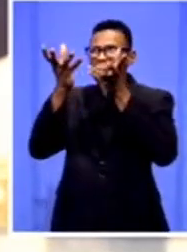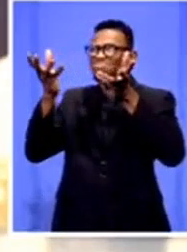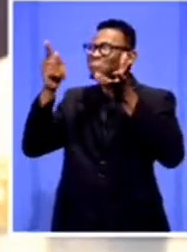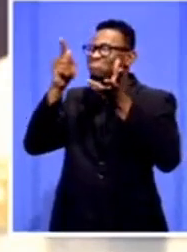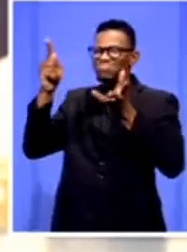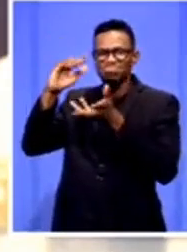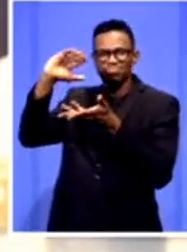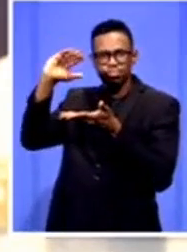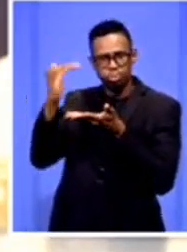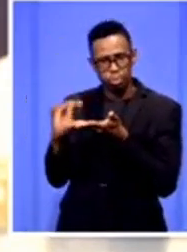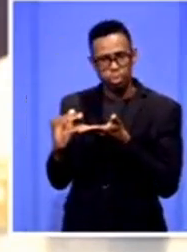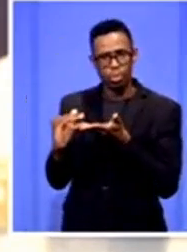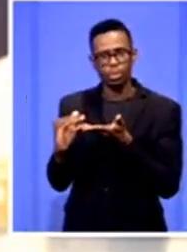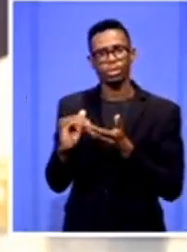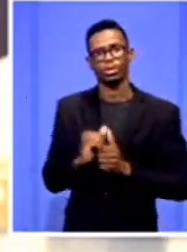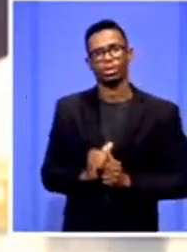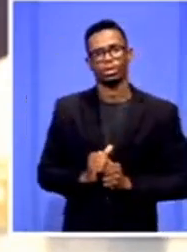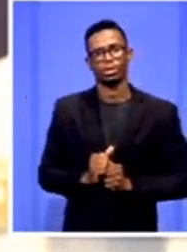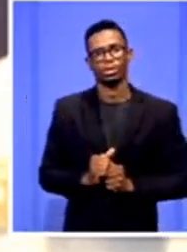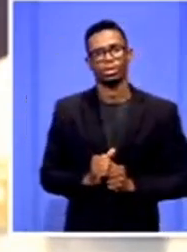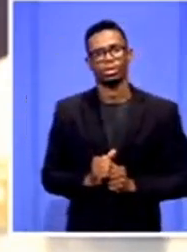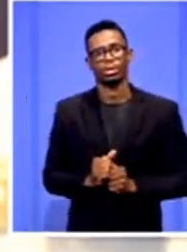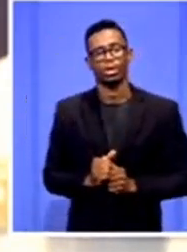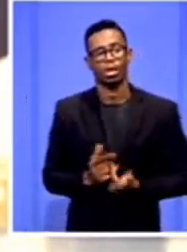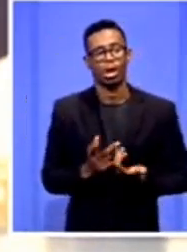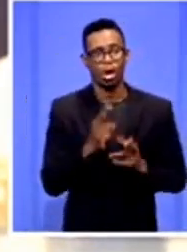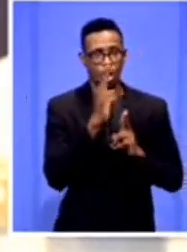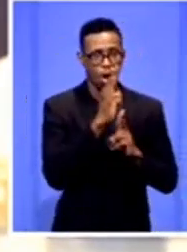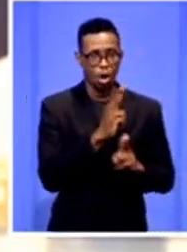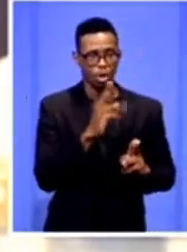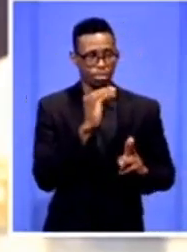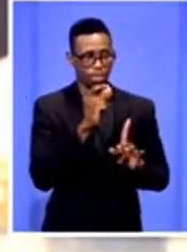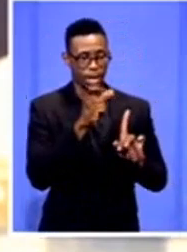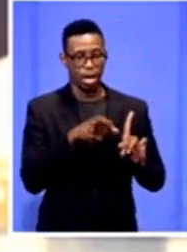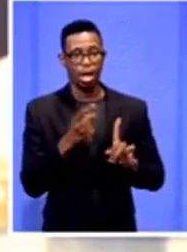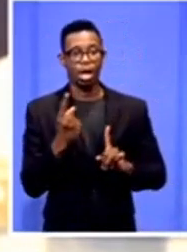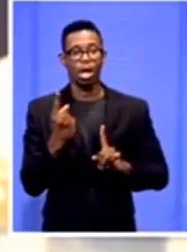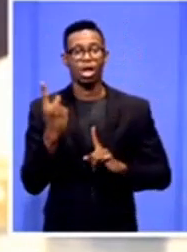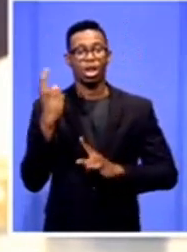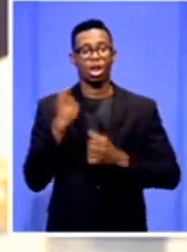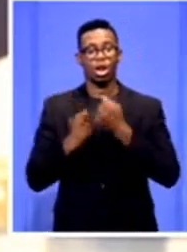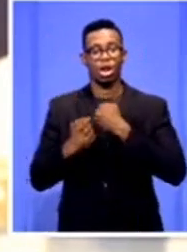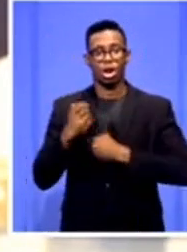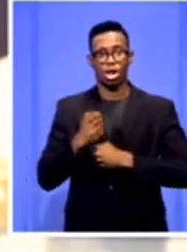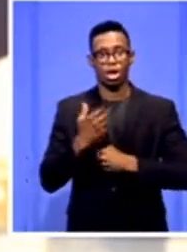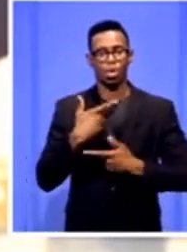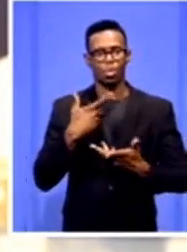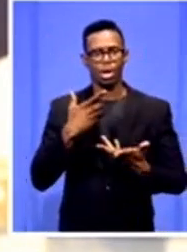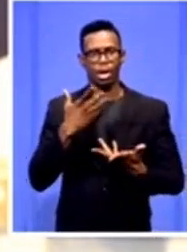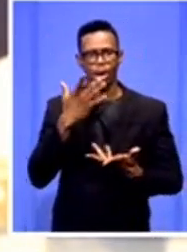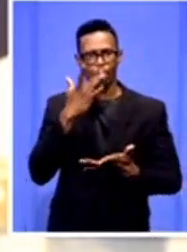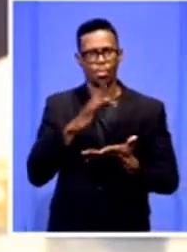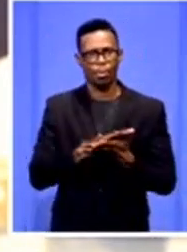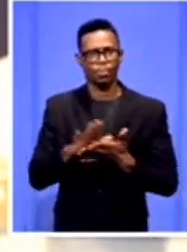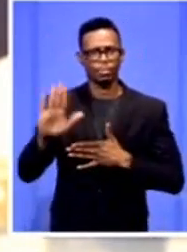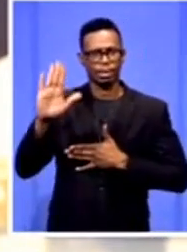management sector. Honorable Speaker, last year we committed to accelerate our expanded public works program.